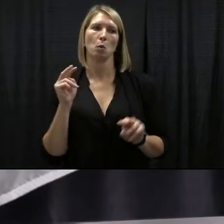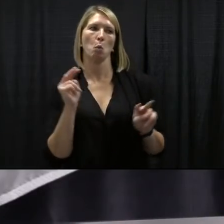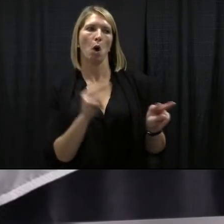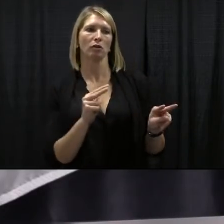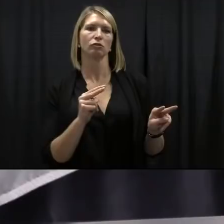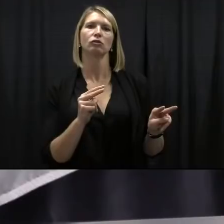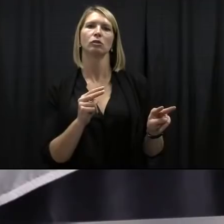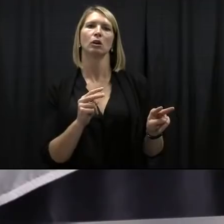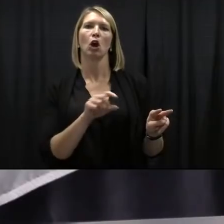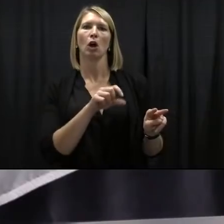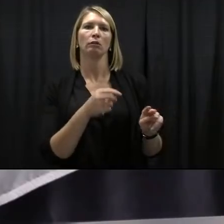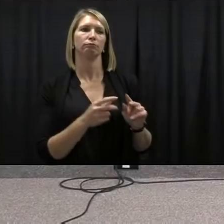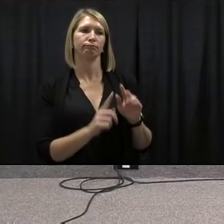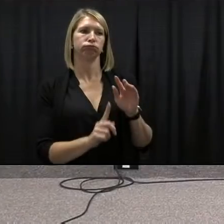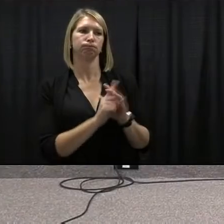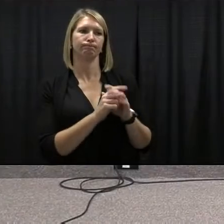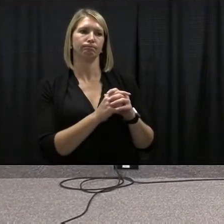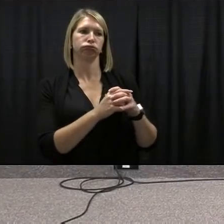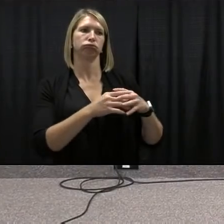province.